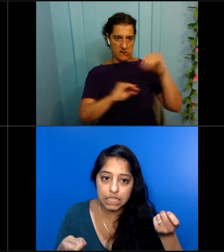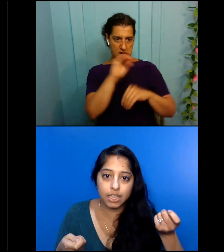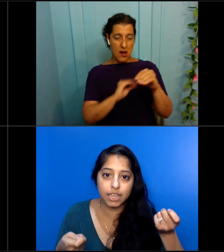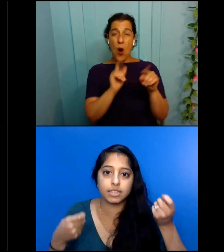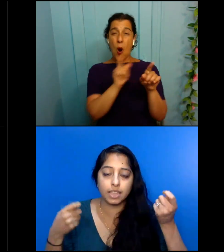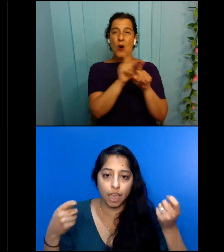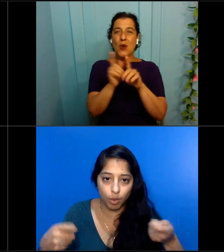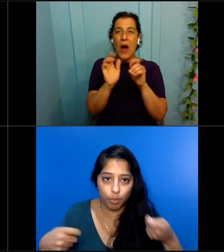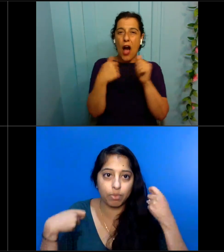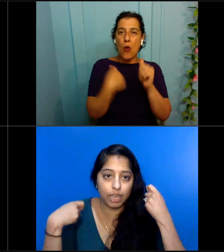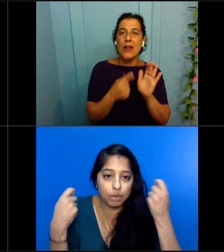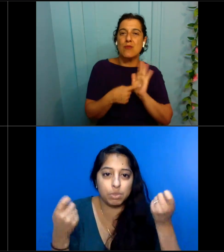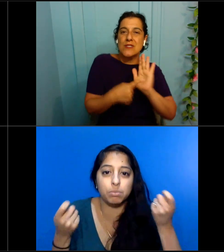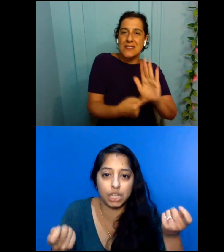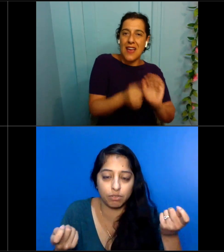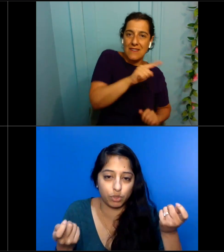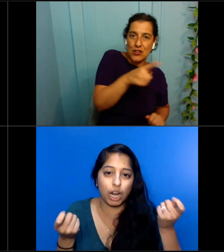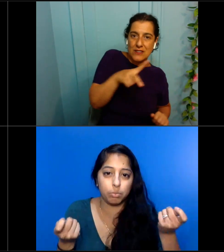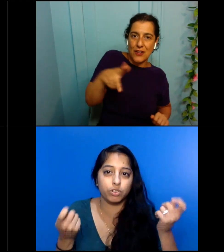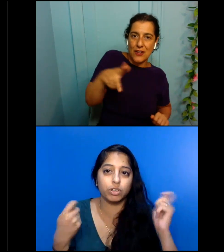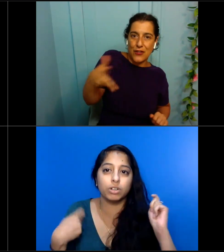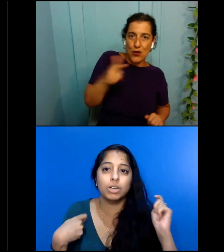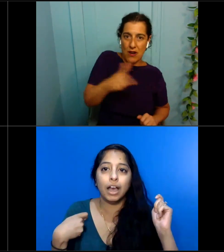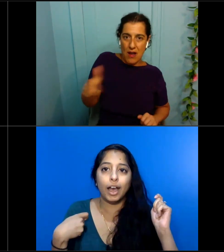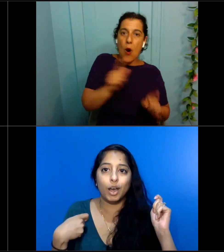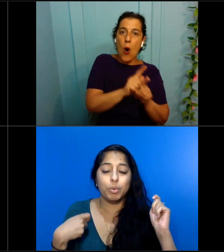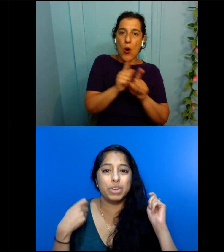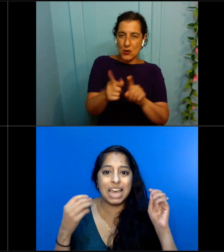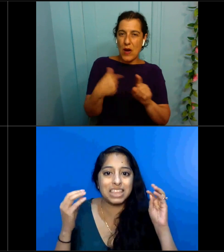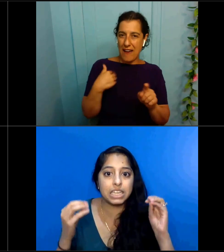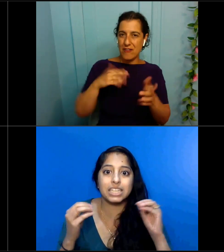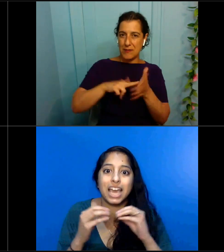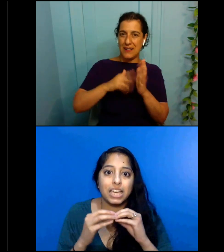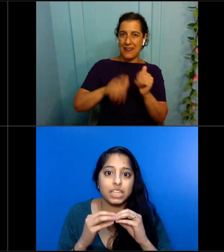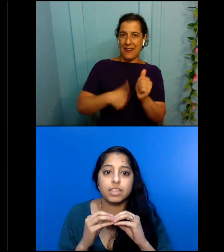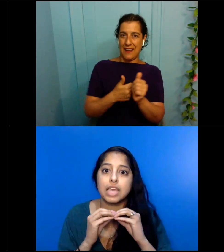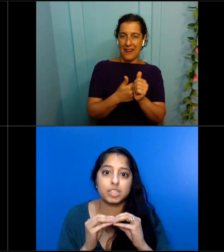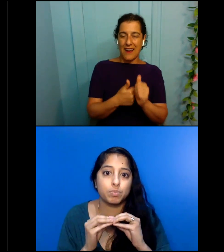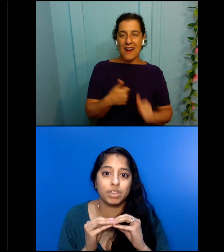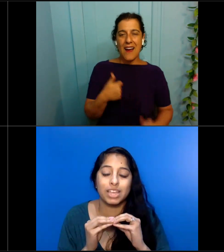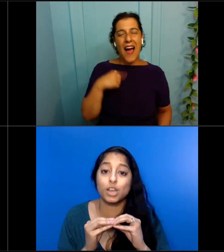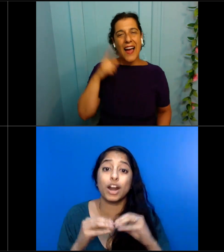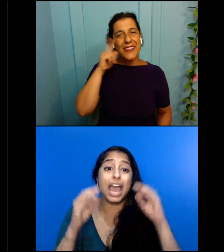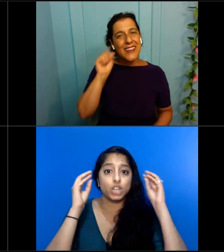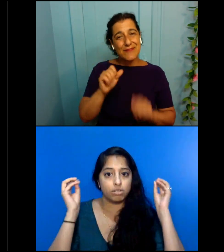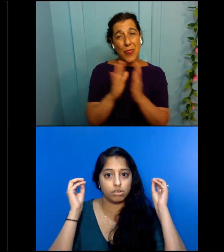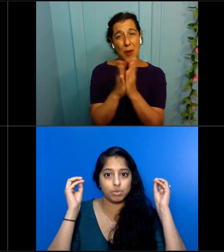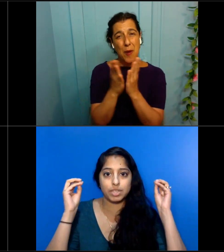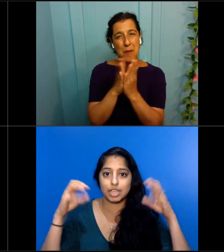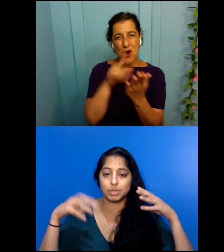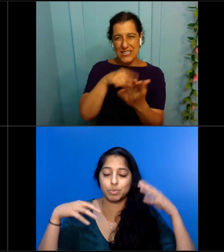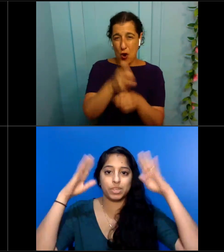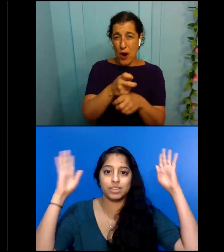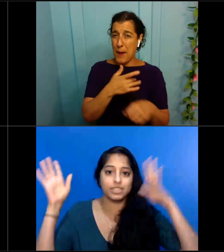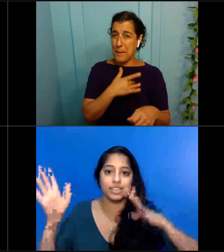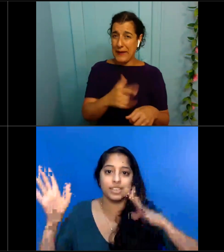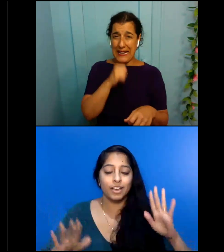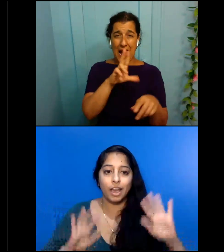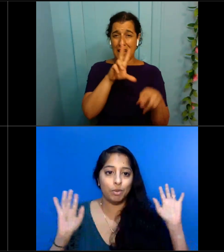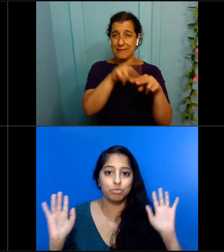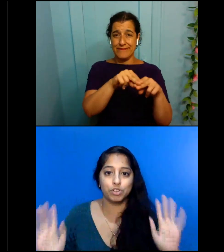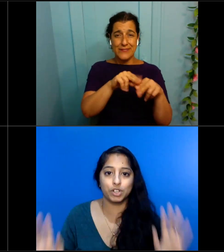present these things can be meaningful or helpful. But I think, the textbook thing is hard. I generally don't use textbooks